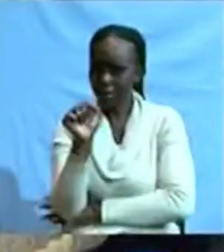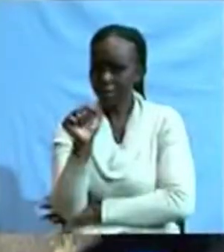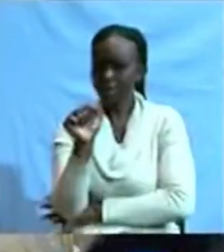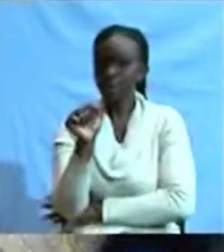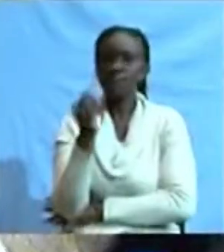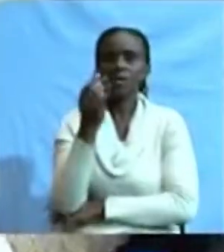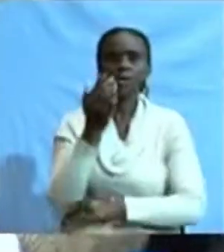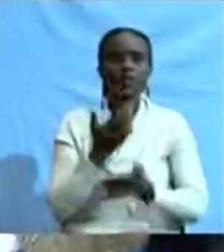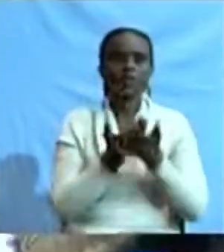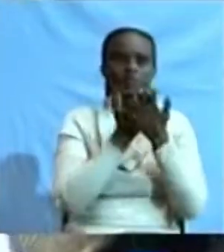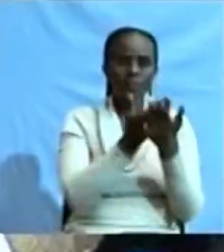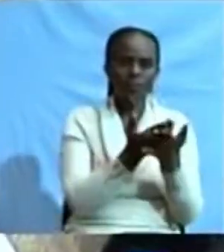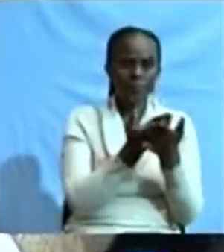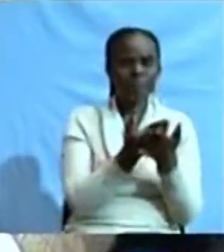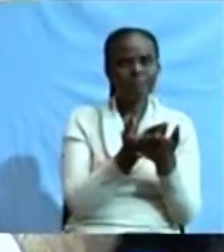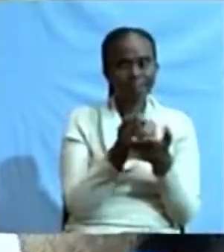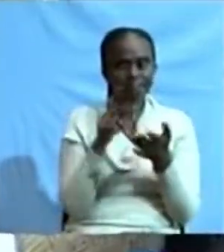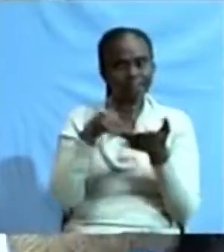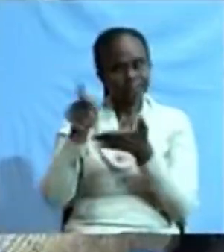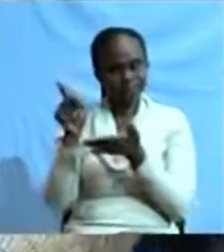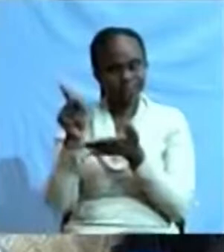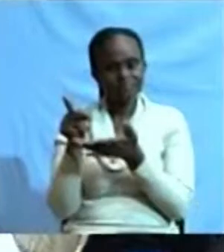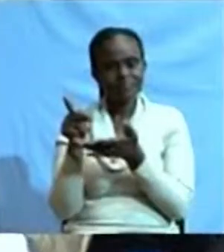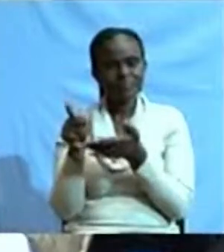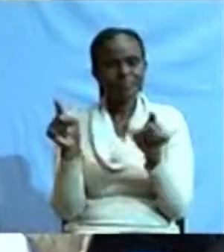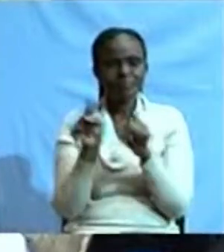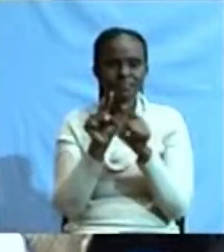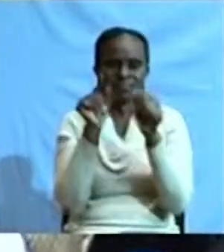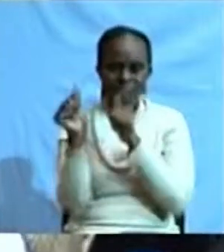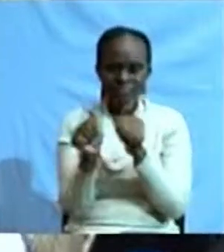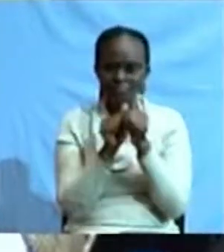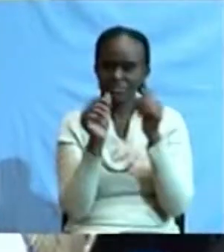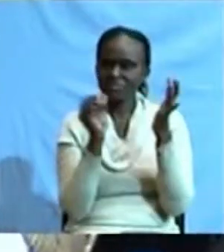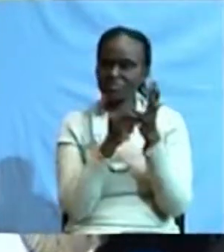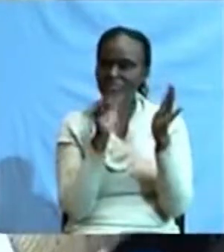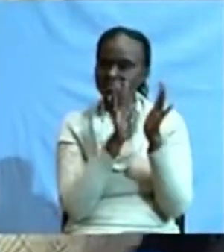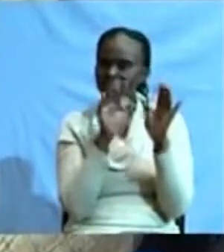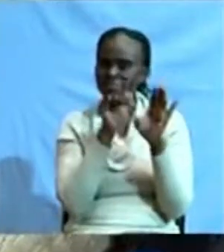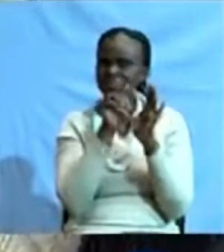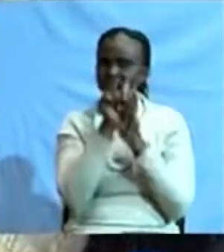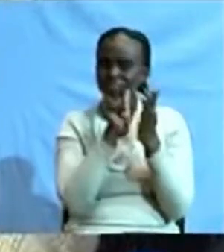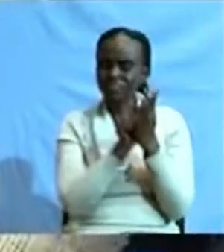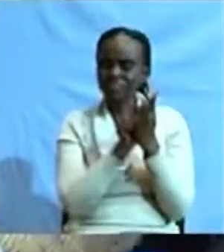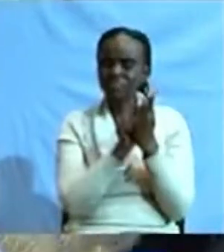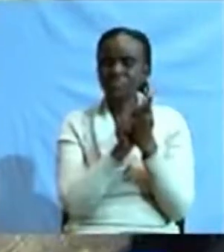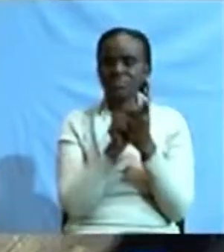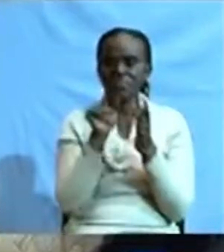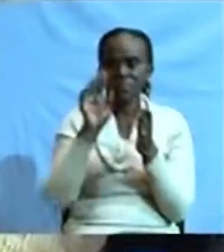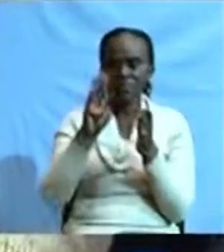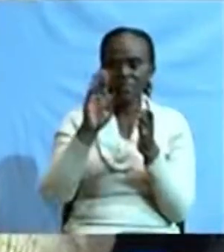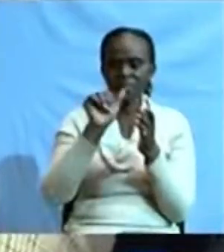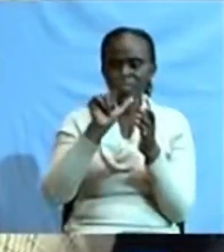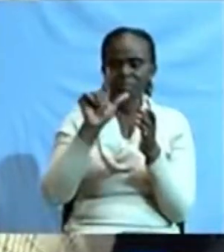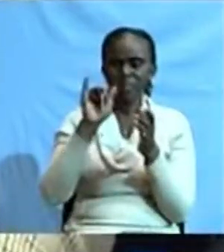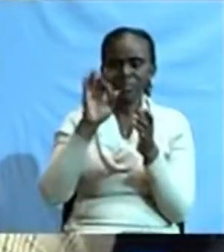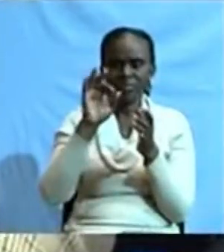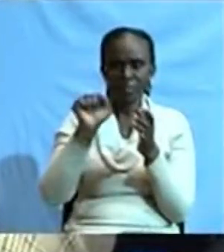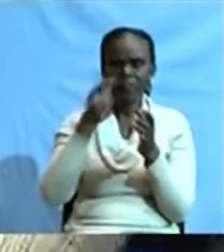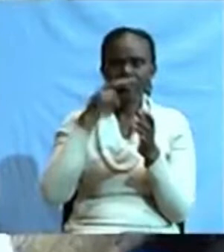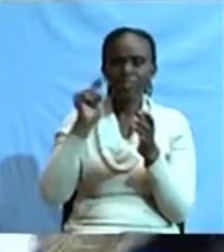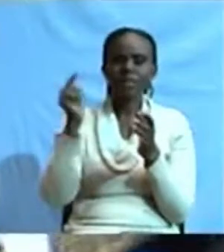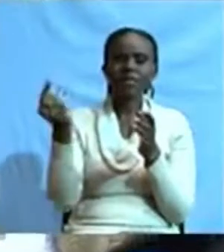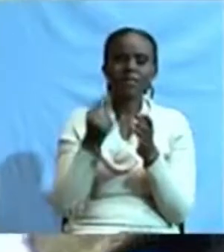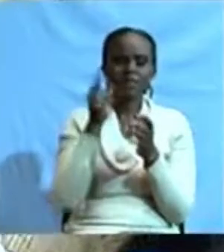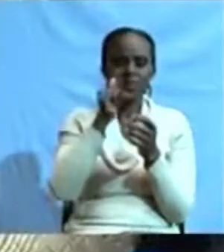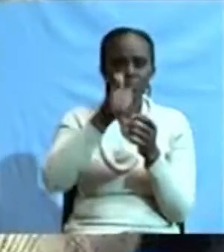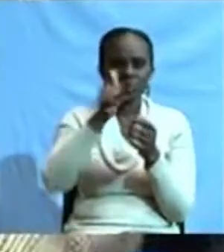you submit a bill, someone is supposed to pay. And the actions are stated in the act. The bailiffs are supposed to move in